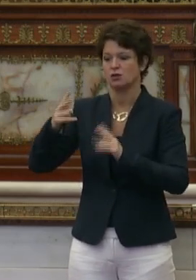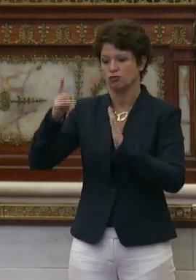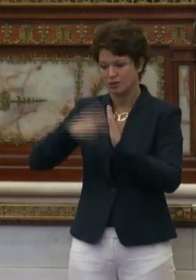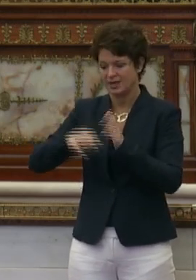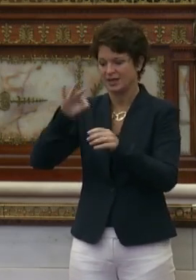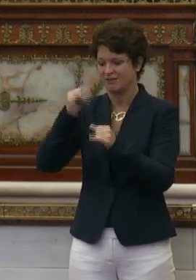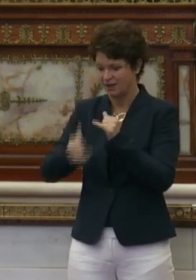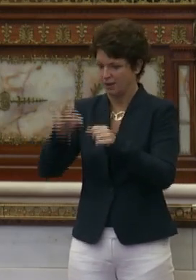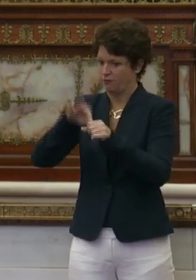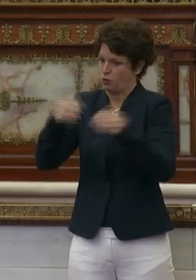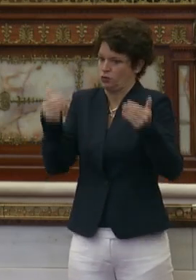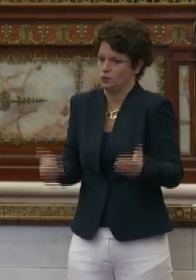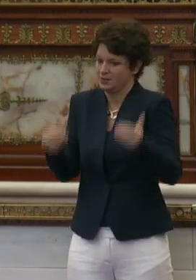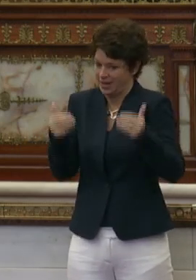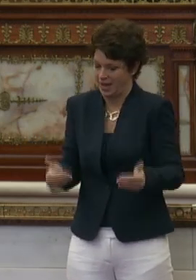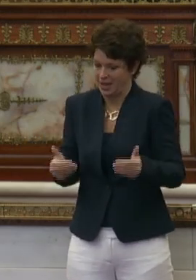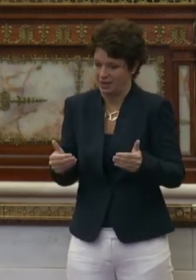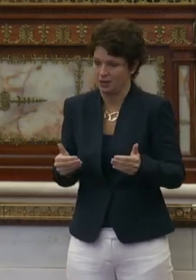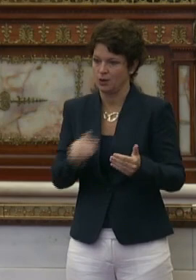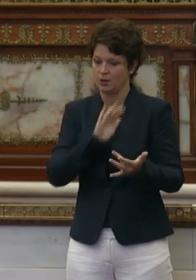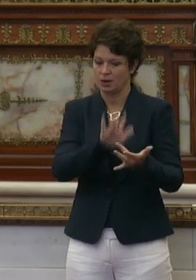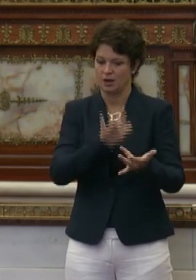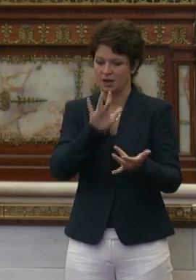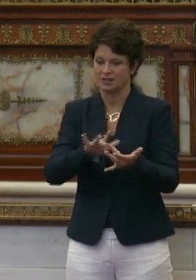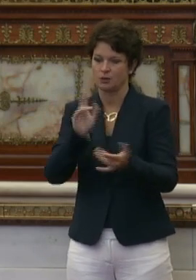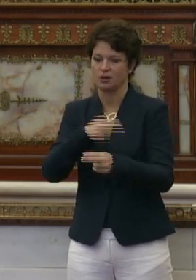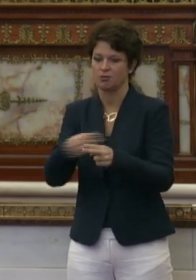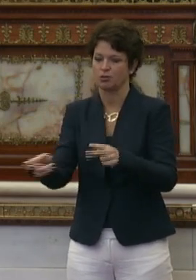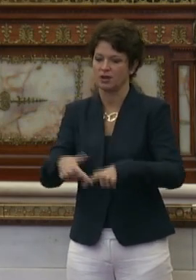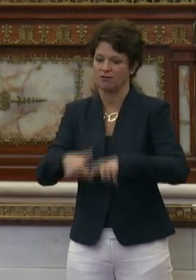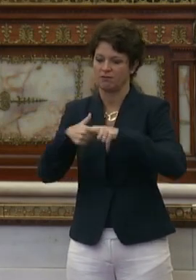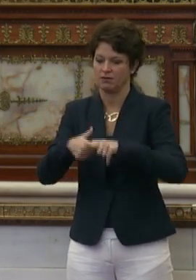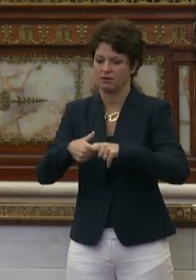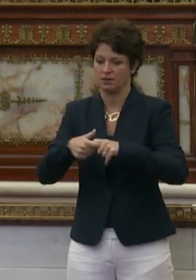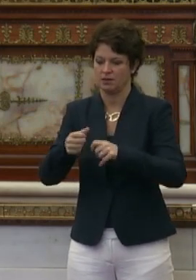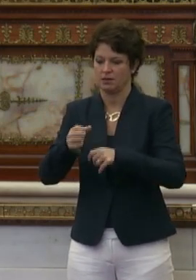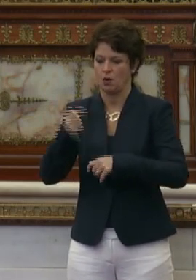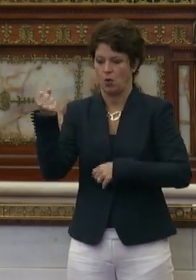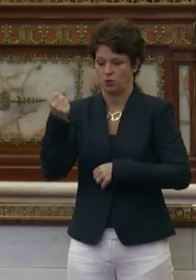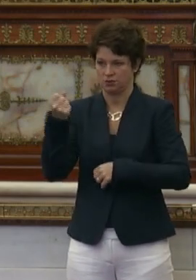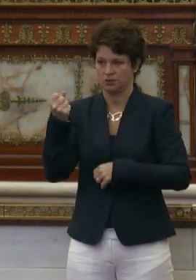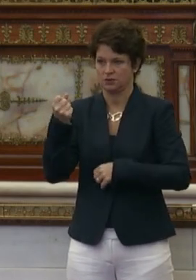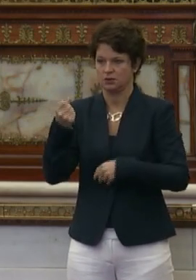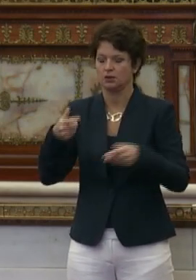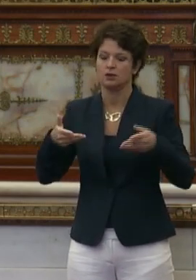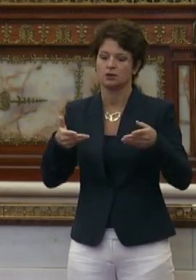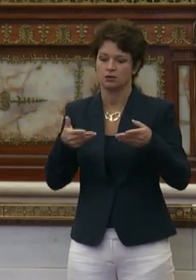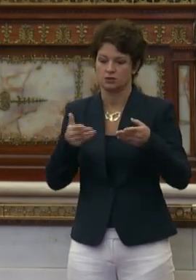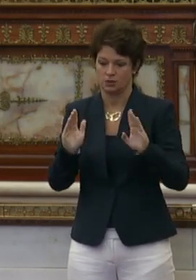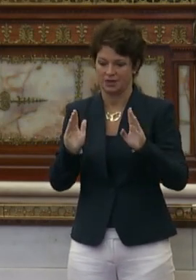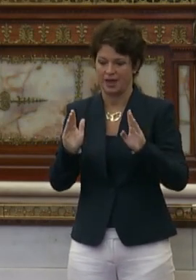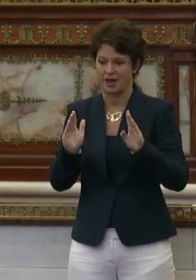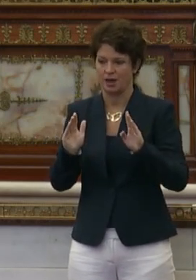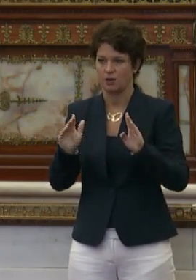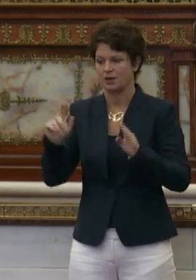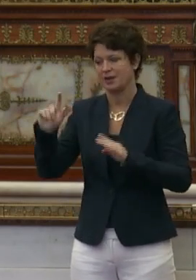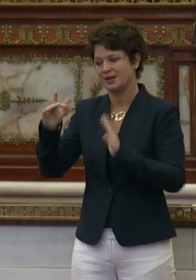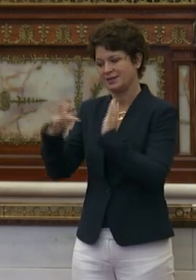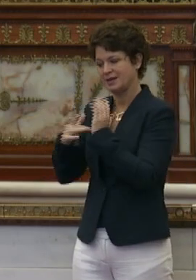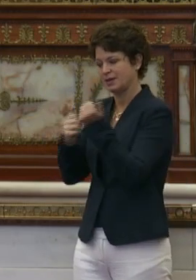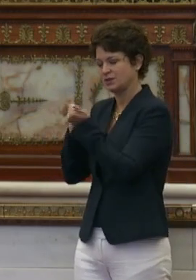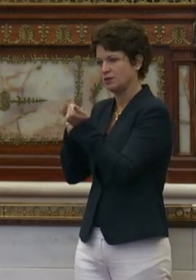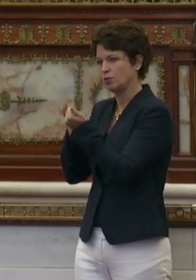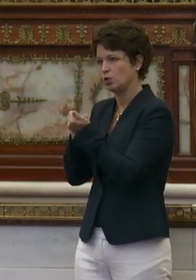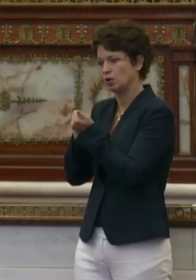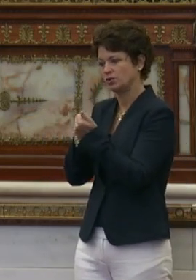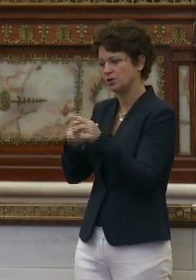Parker. So we will now reach out. We're going to take a brief moment to allow the tech support to tee